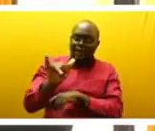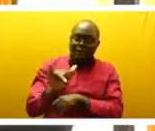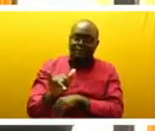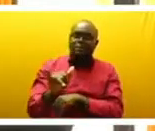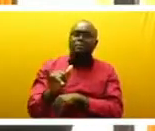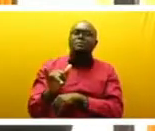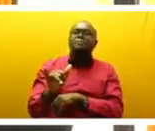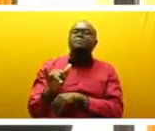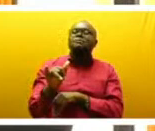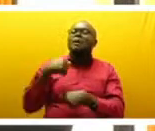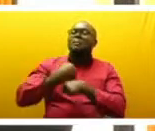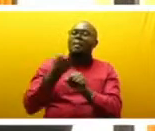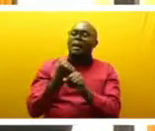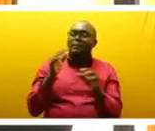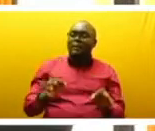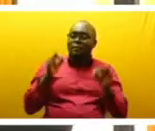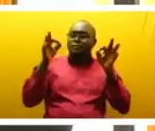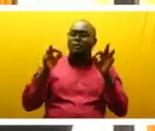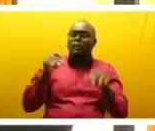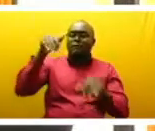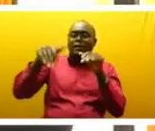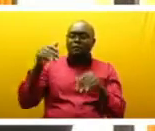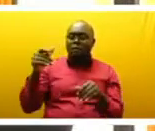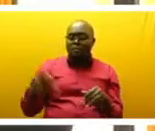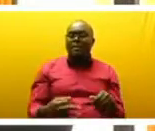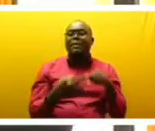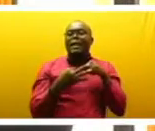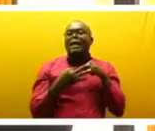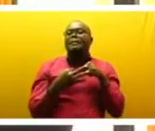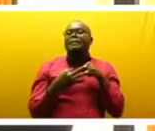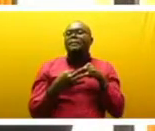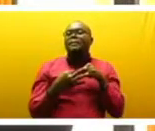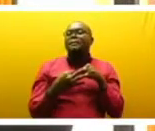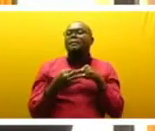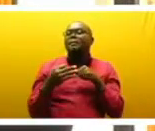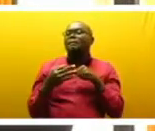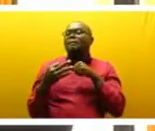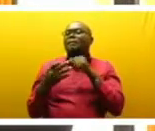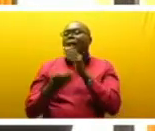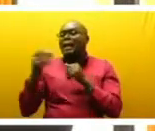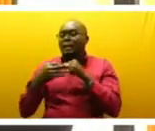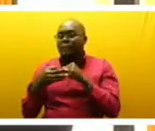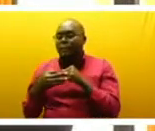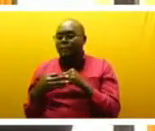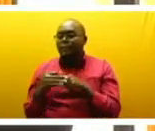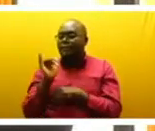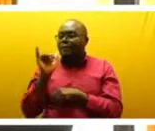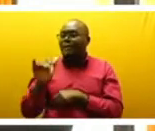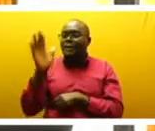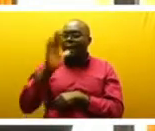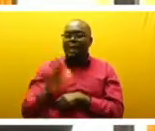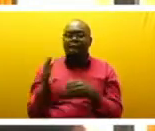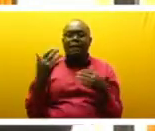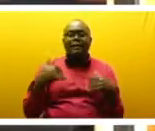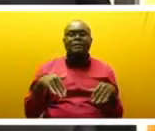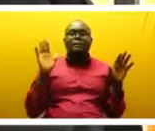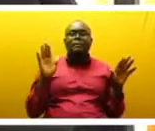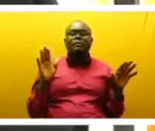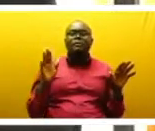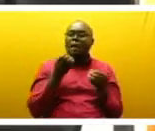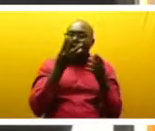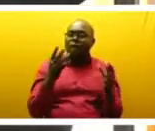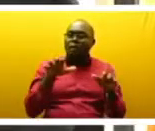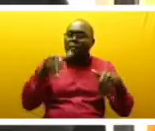the postponement of the elections on the 8th of August. My lords and my ladies, Lycos never disappoints. You've just been told